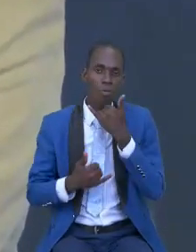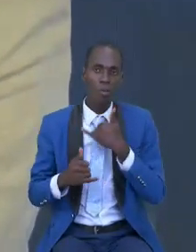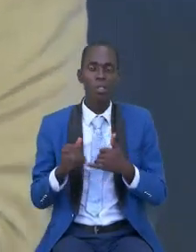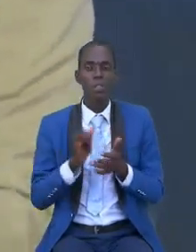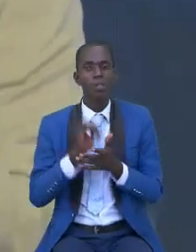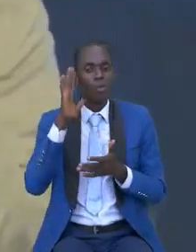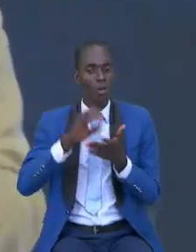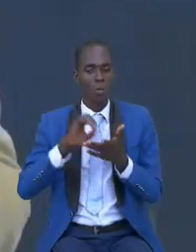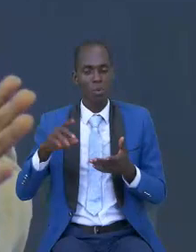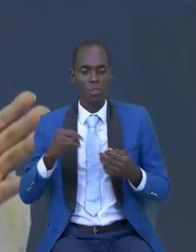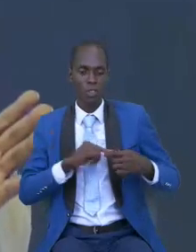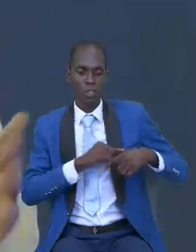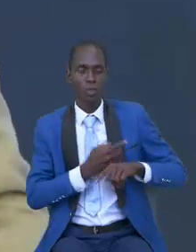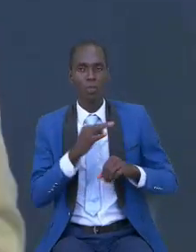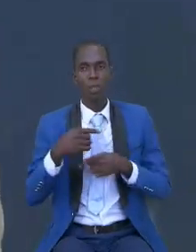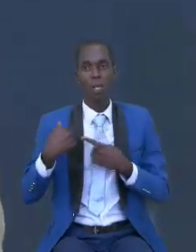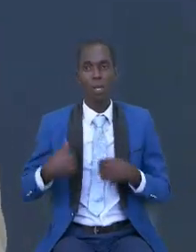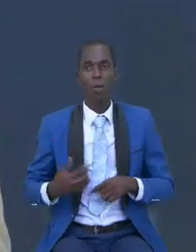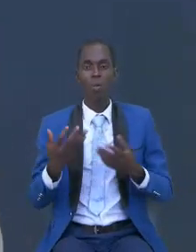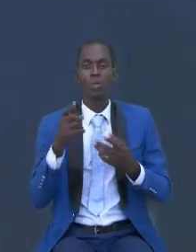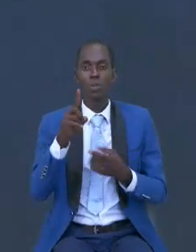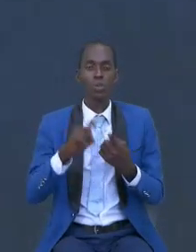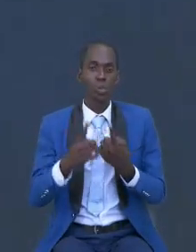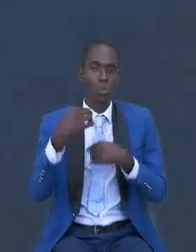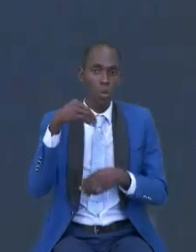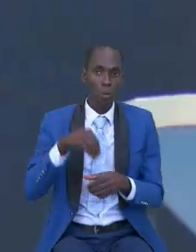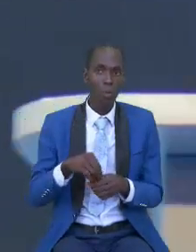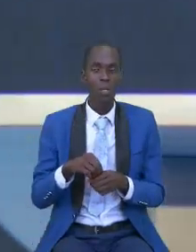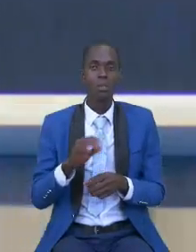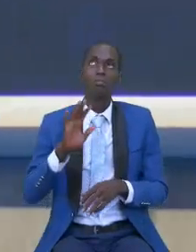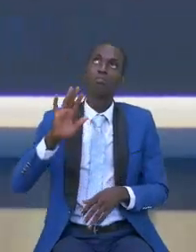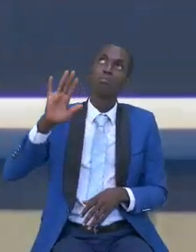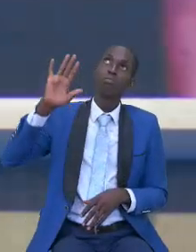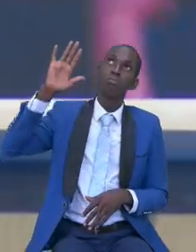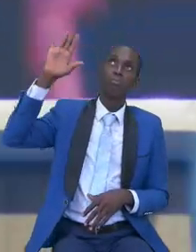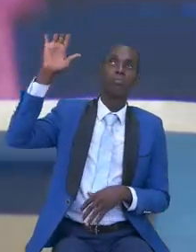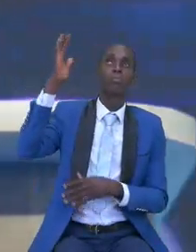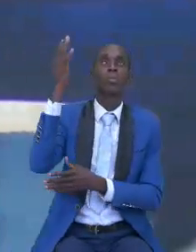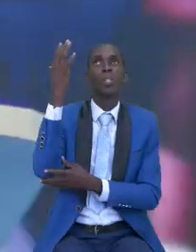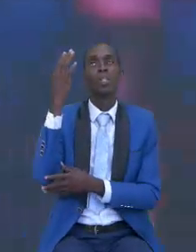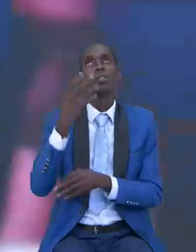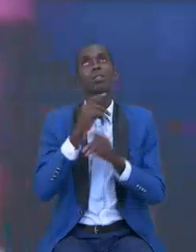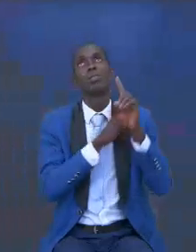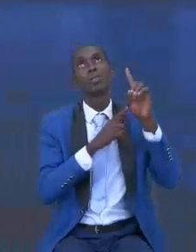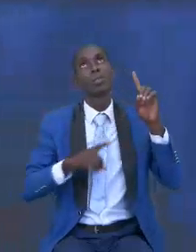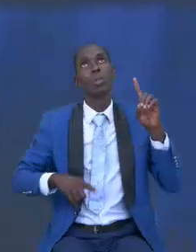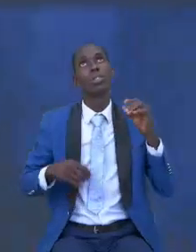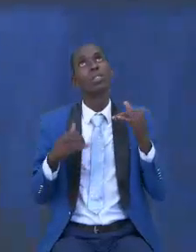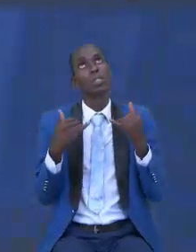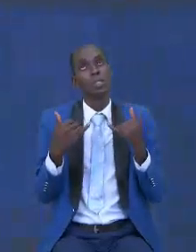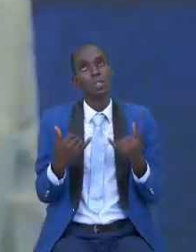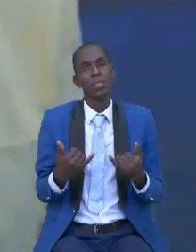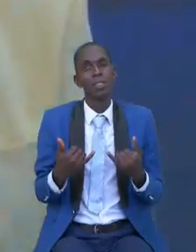guilt of your heart. You want him to come in. Raise up that hand and say, Lord, now